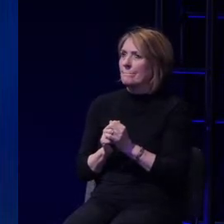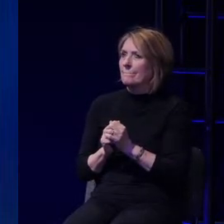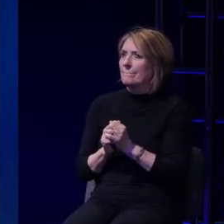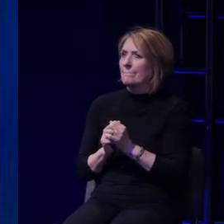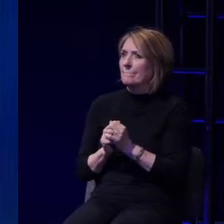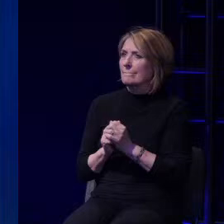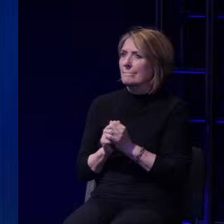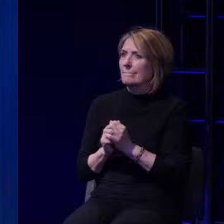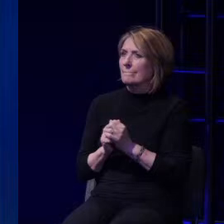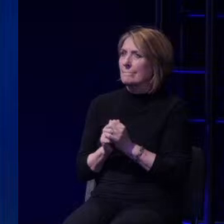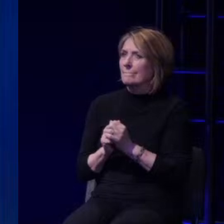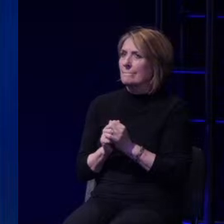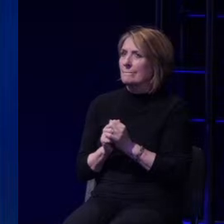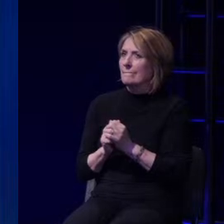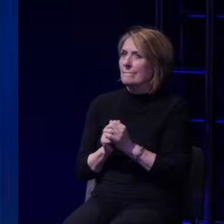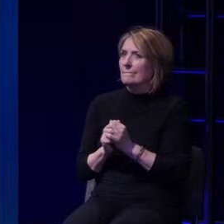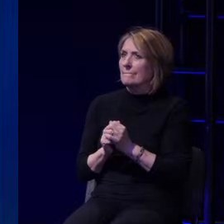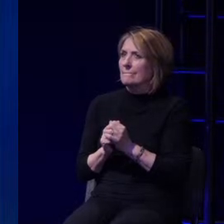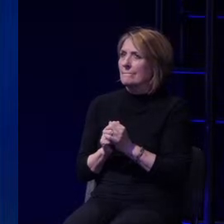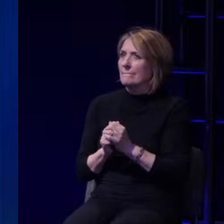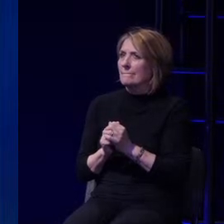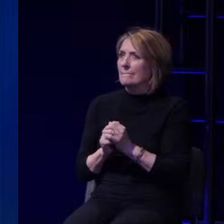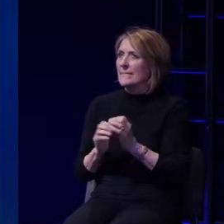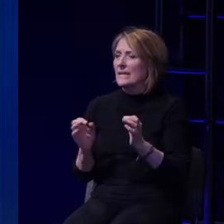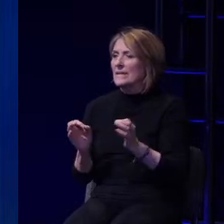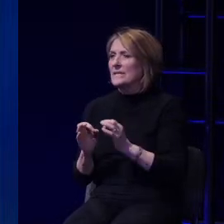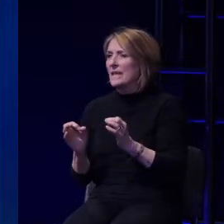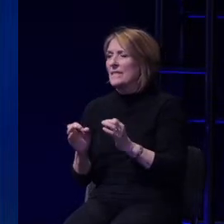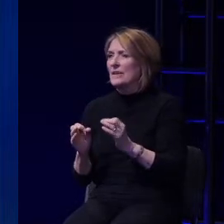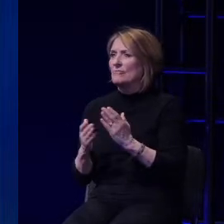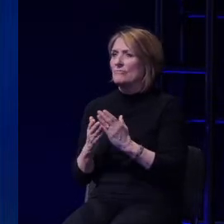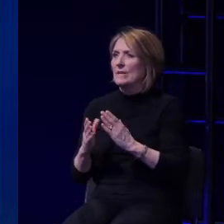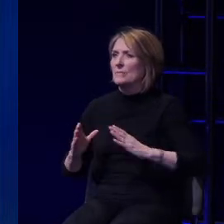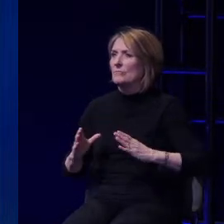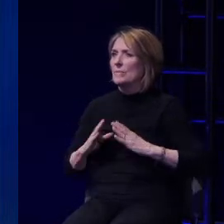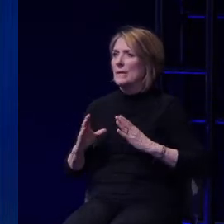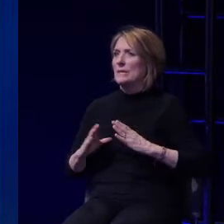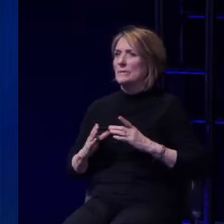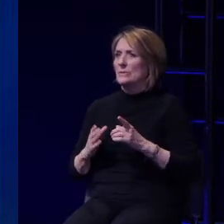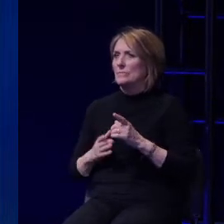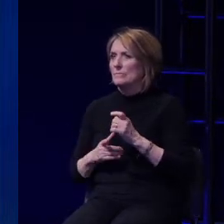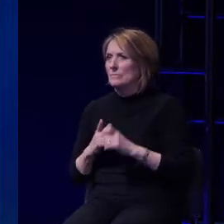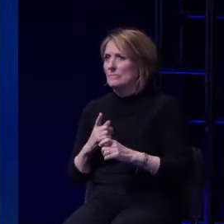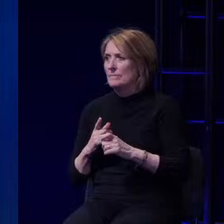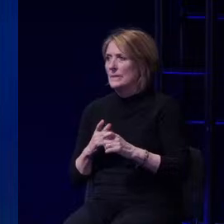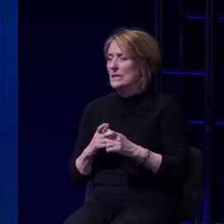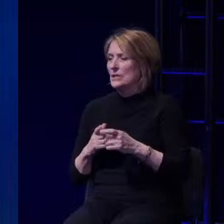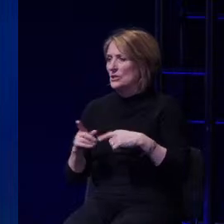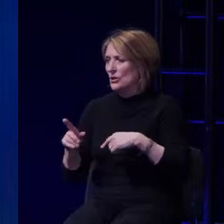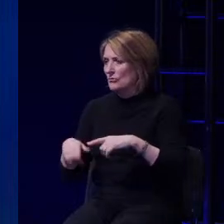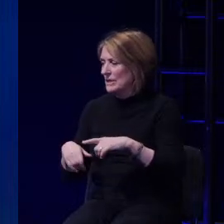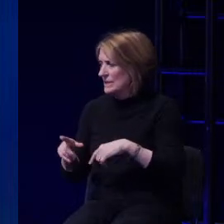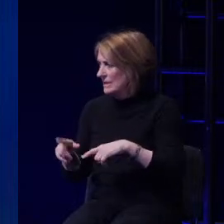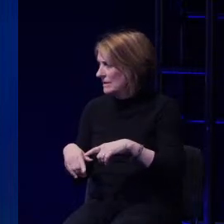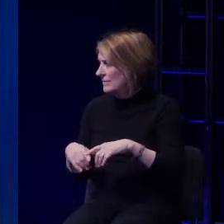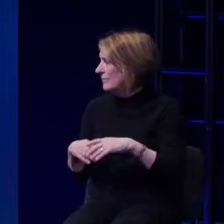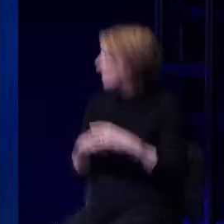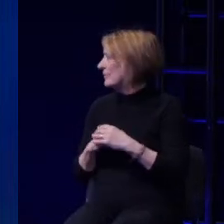nothing prepares you, I don't think, for being a director. And it was the first film.